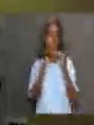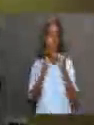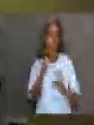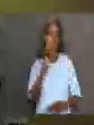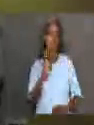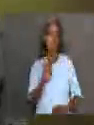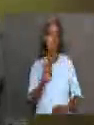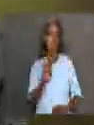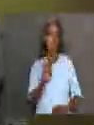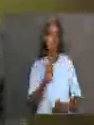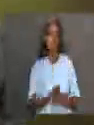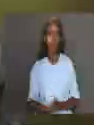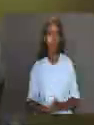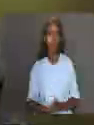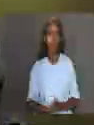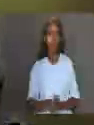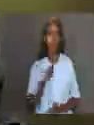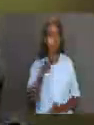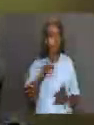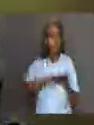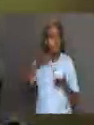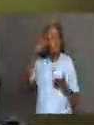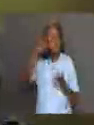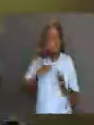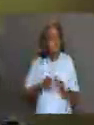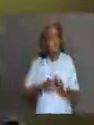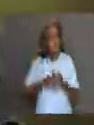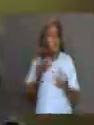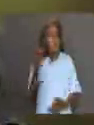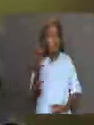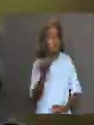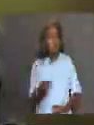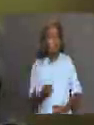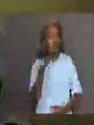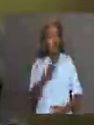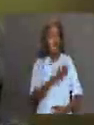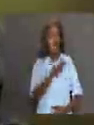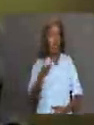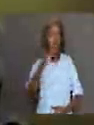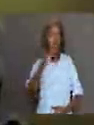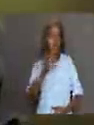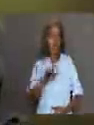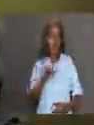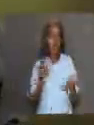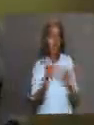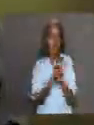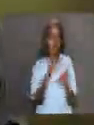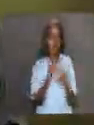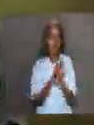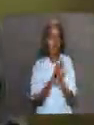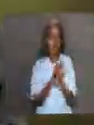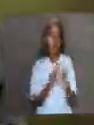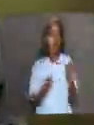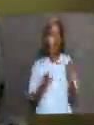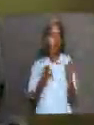b. You learned how to draw the graph of a linear function by